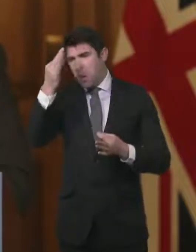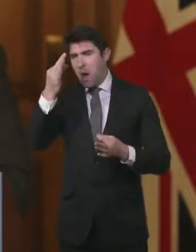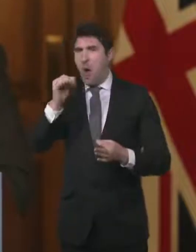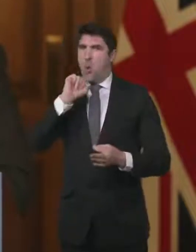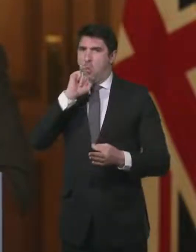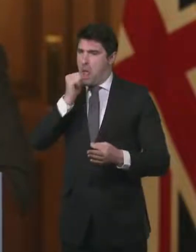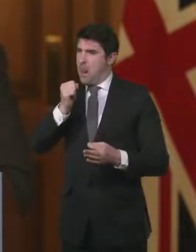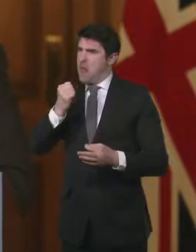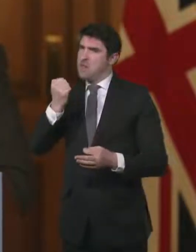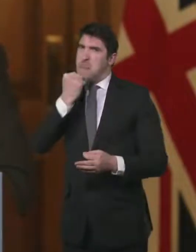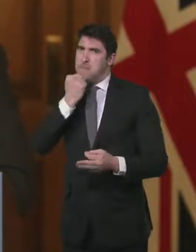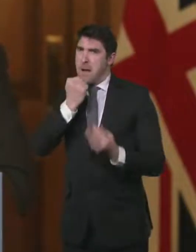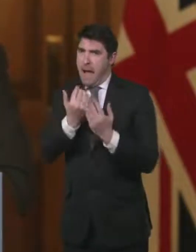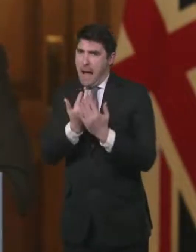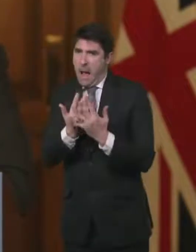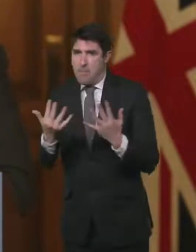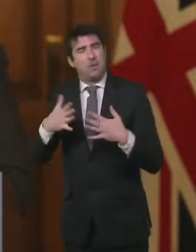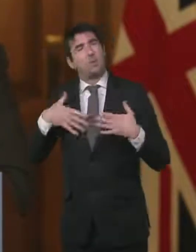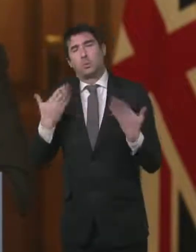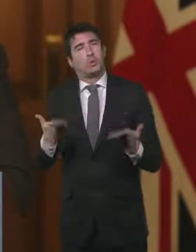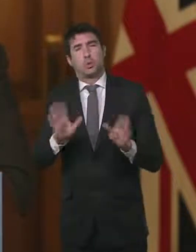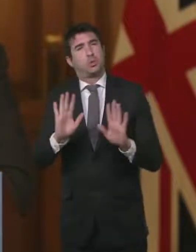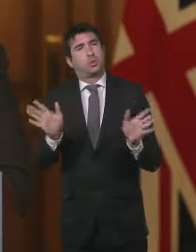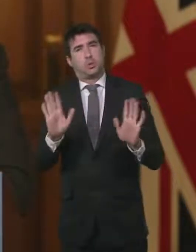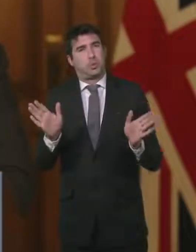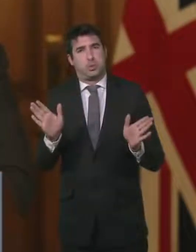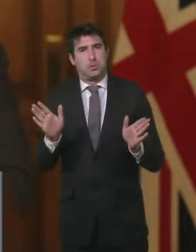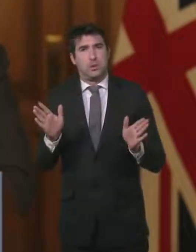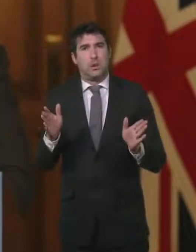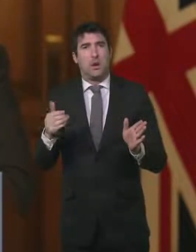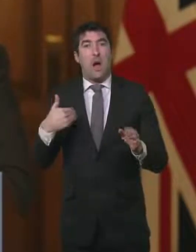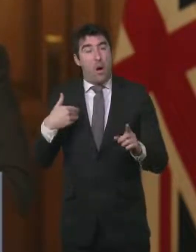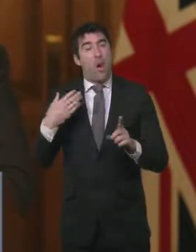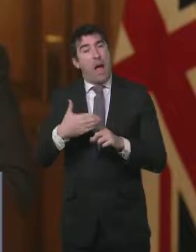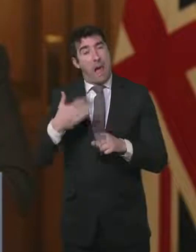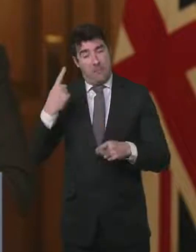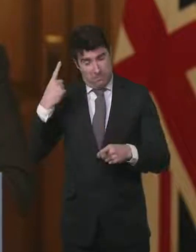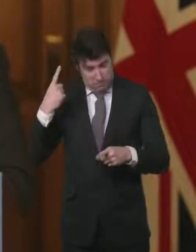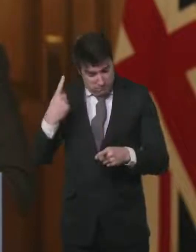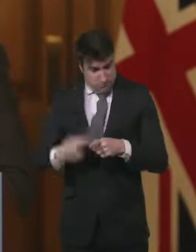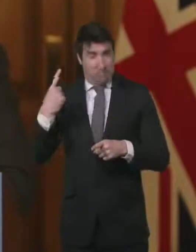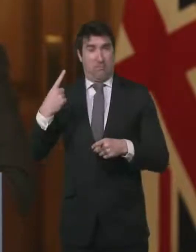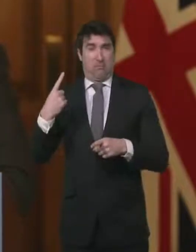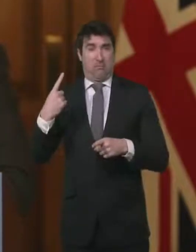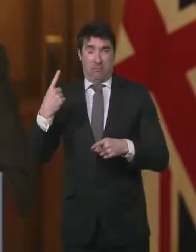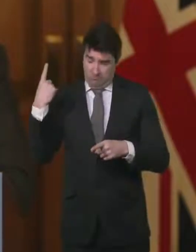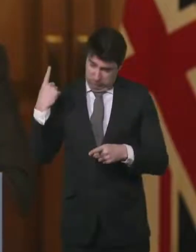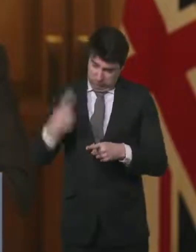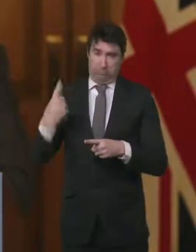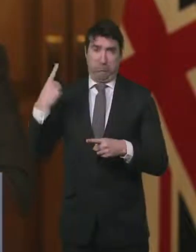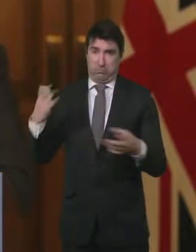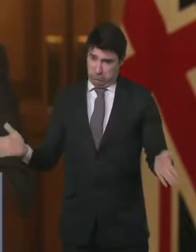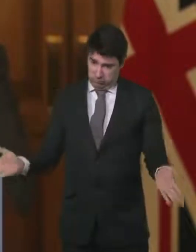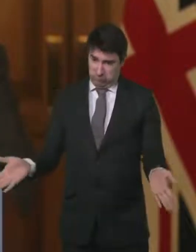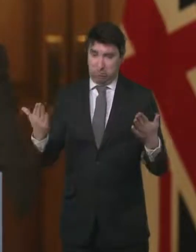that we are shifting heaven and earth to roll them out as fast as we can. I know that JVT,